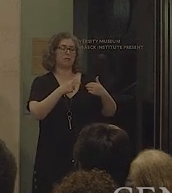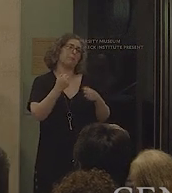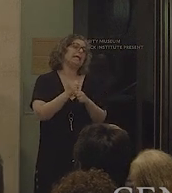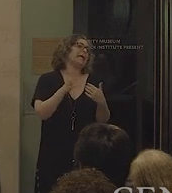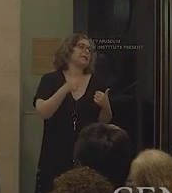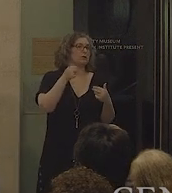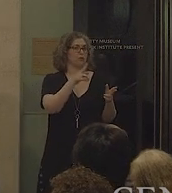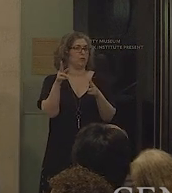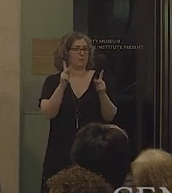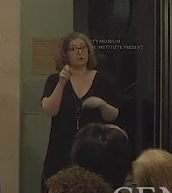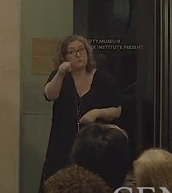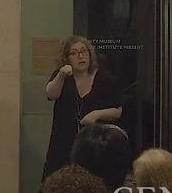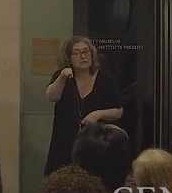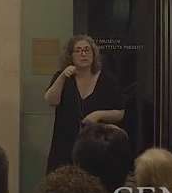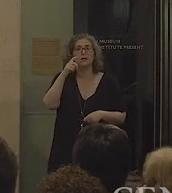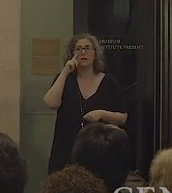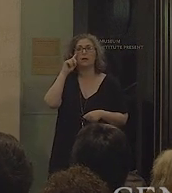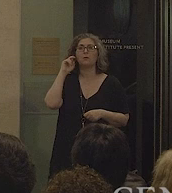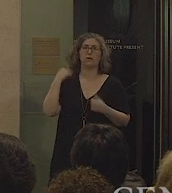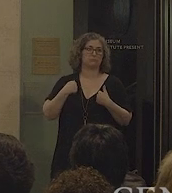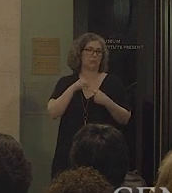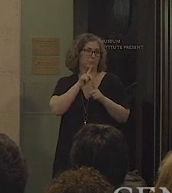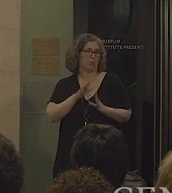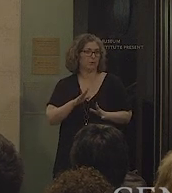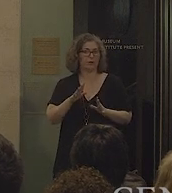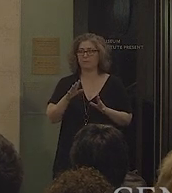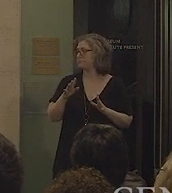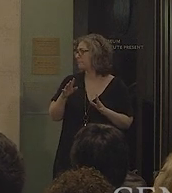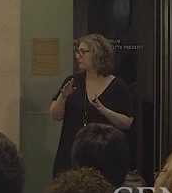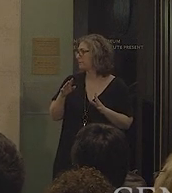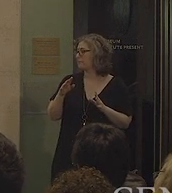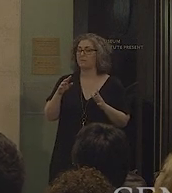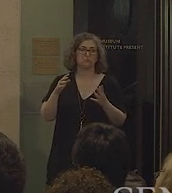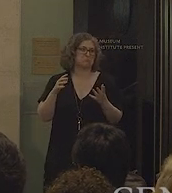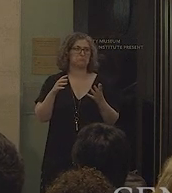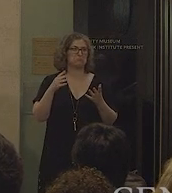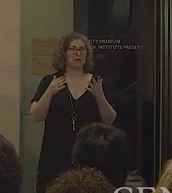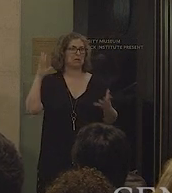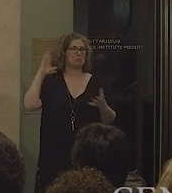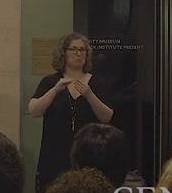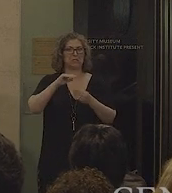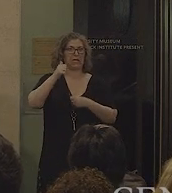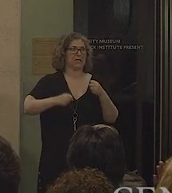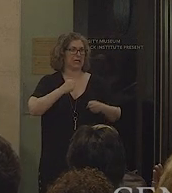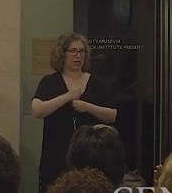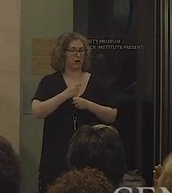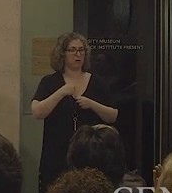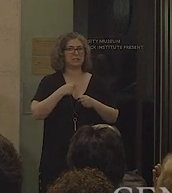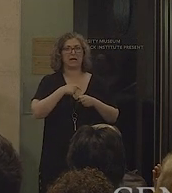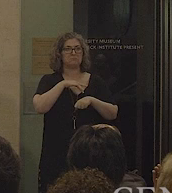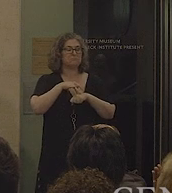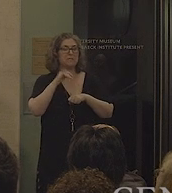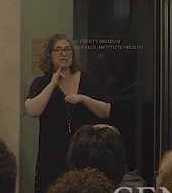people. But, you know, as a reporter who spent cumulatively a decade in Israel